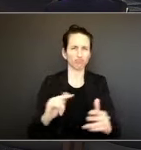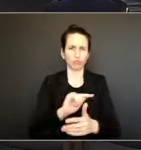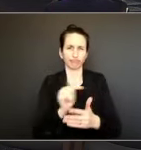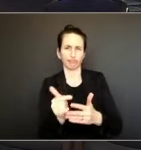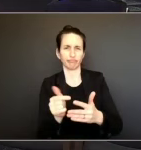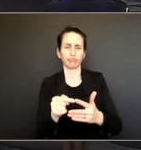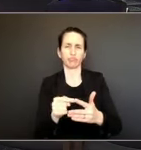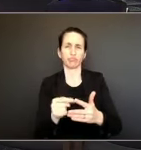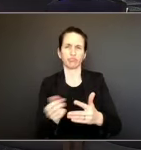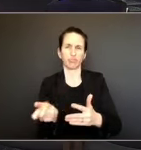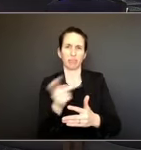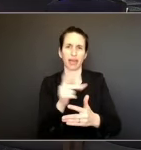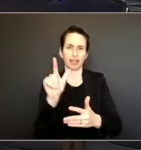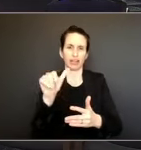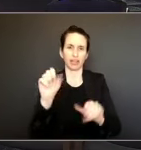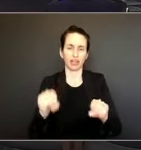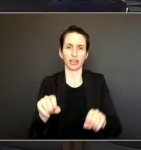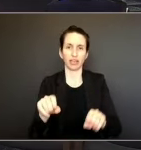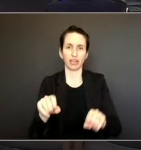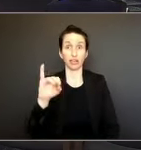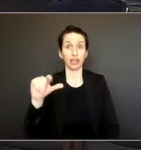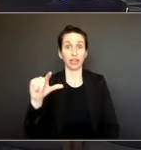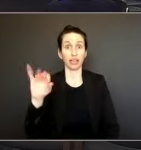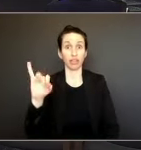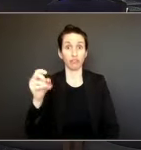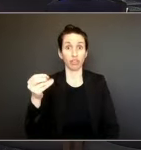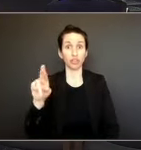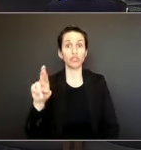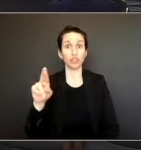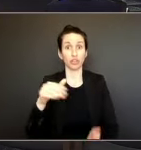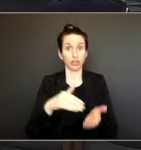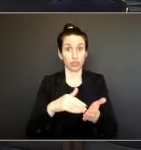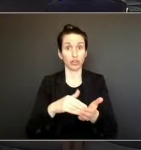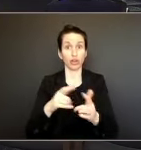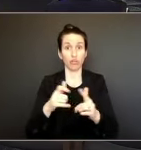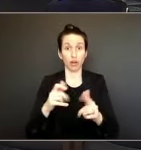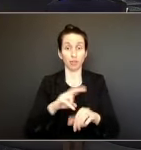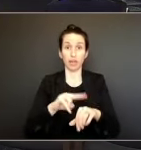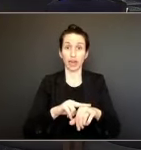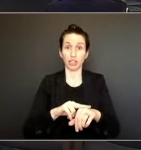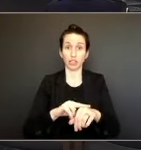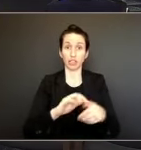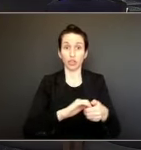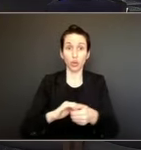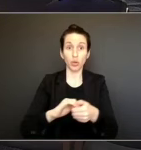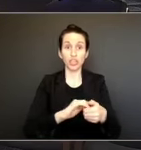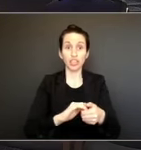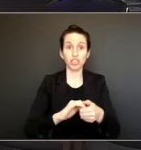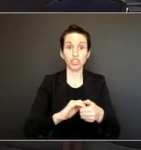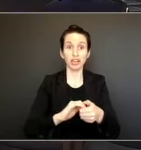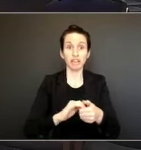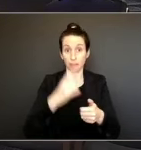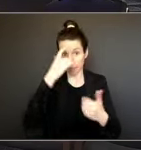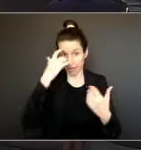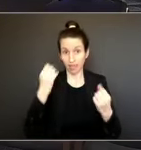to Dr. Daniel Fisher from the National Coalition of Mental Health Recovery, Cambridge, Massachusetts, joining us